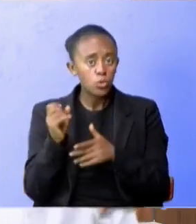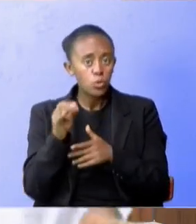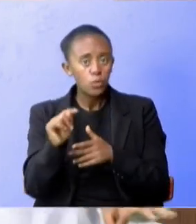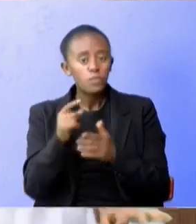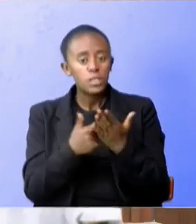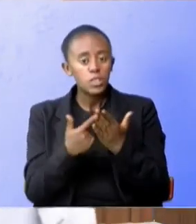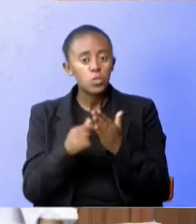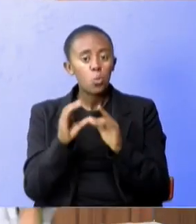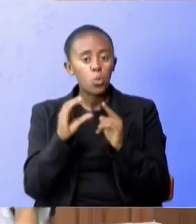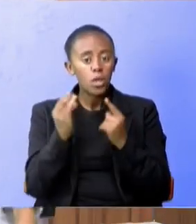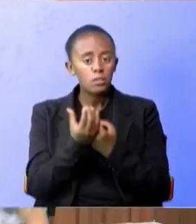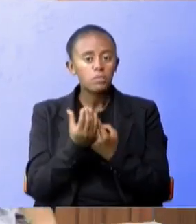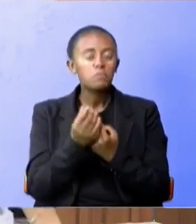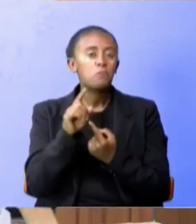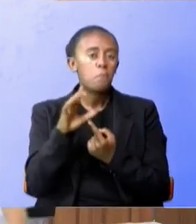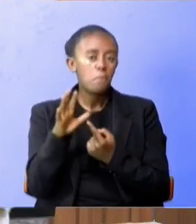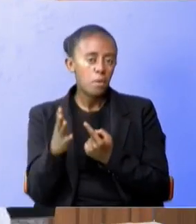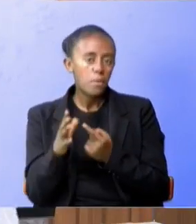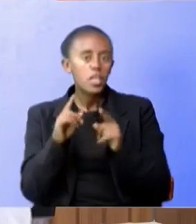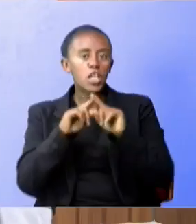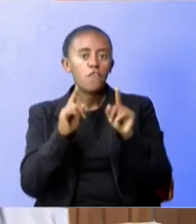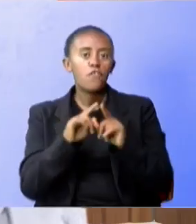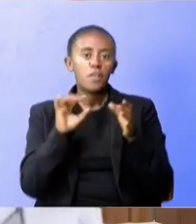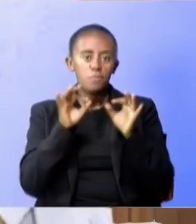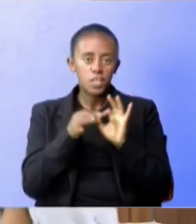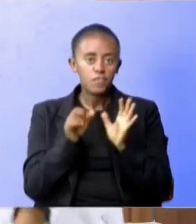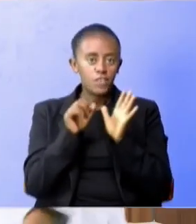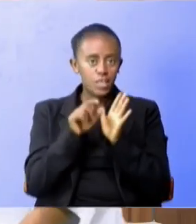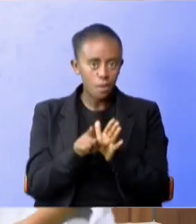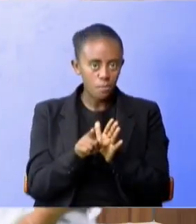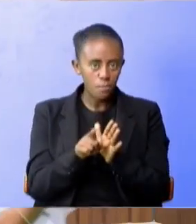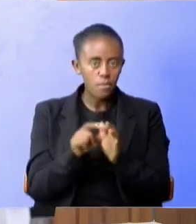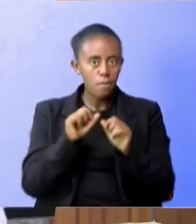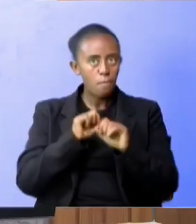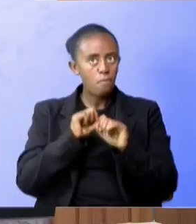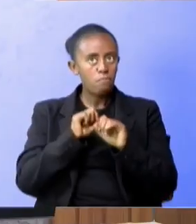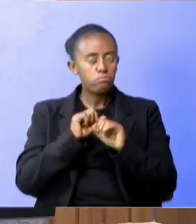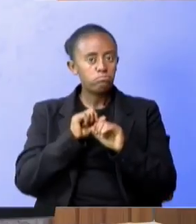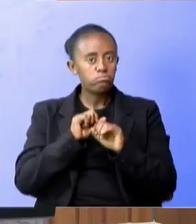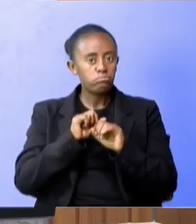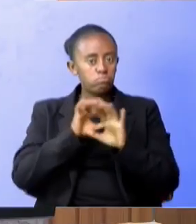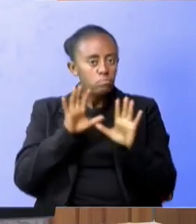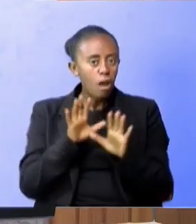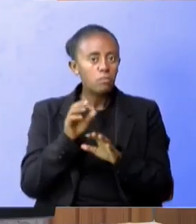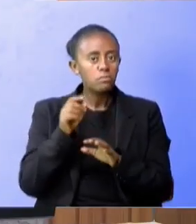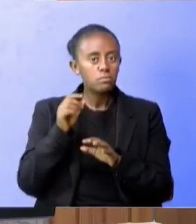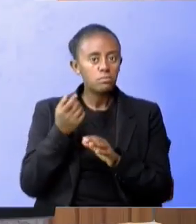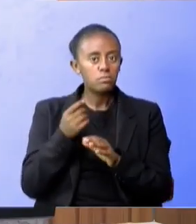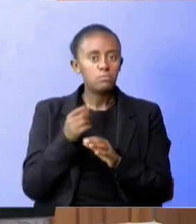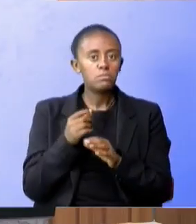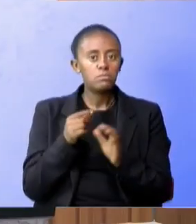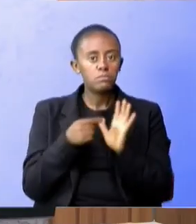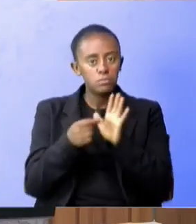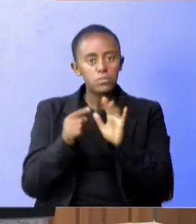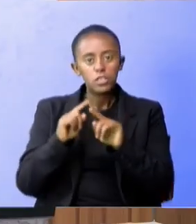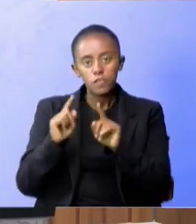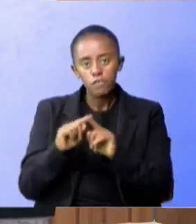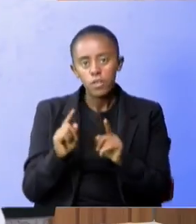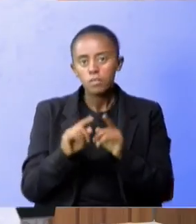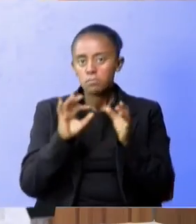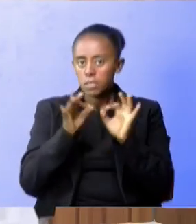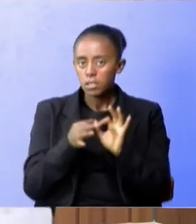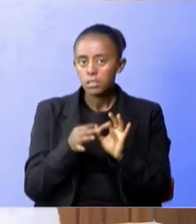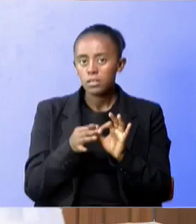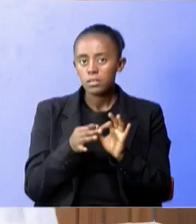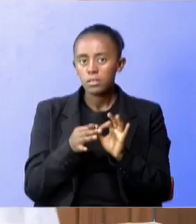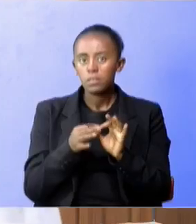these contexts, they may have different meanings. For example, bright may signify a different meaning, for